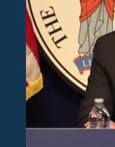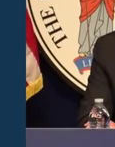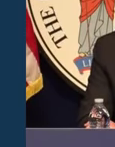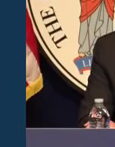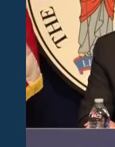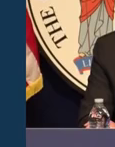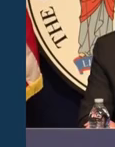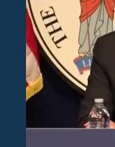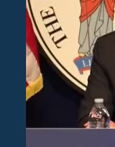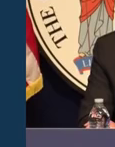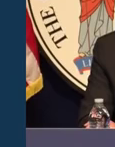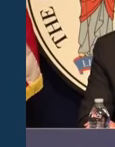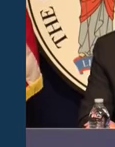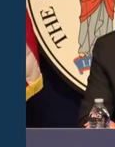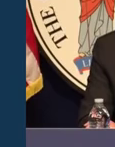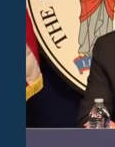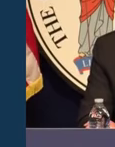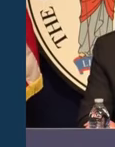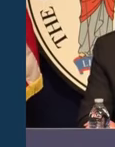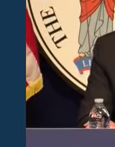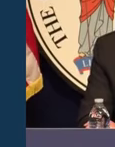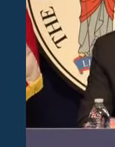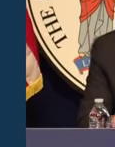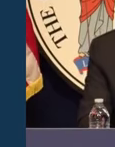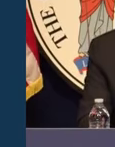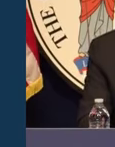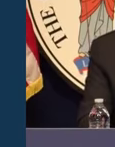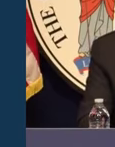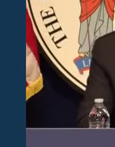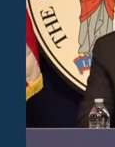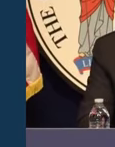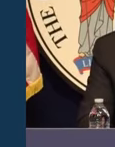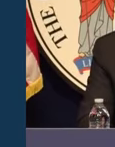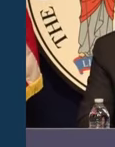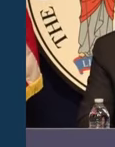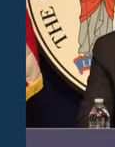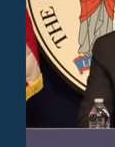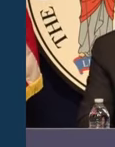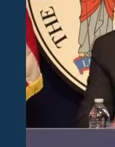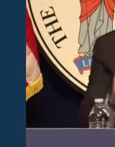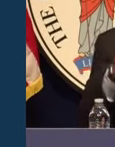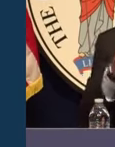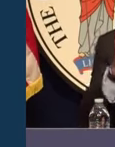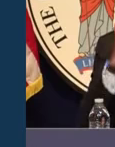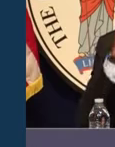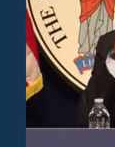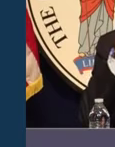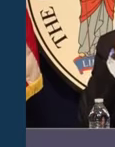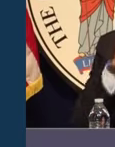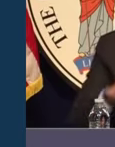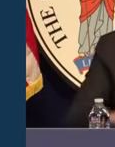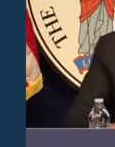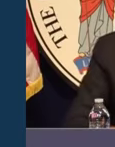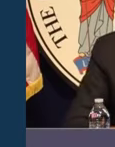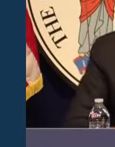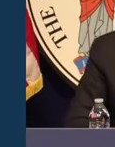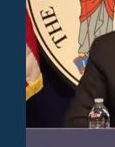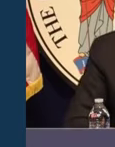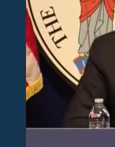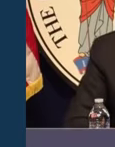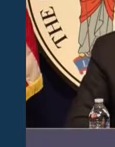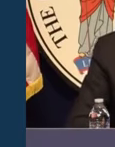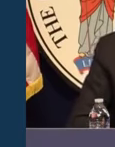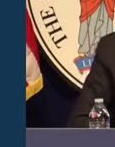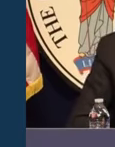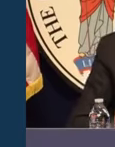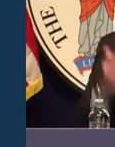find our inner strength to power through this emergency and come out stronger and ready for the next day, just as Dr. Jim Pruden has. God bless